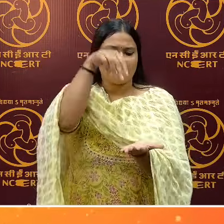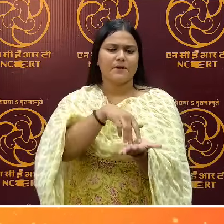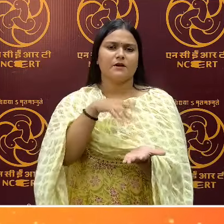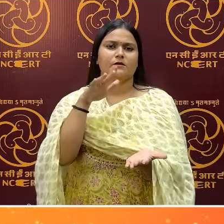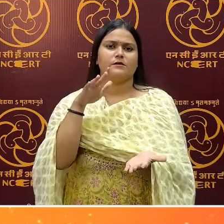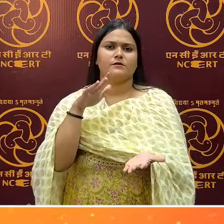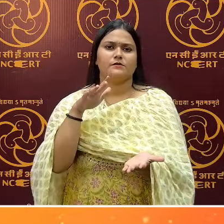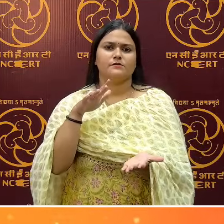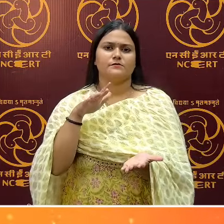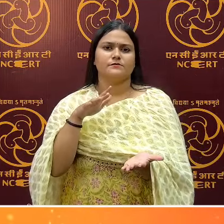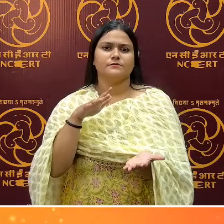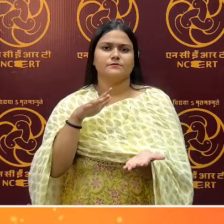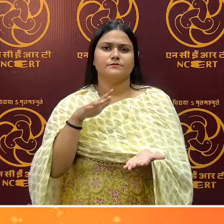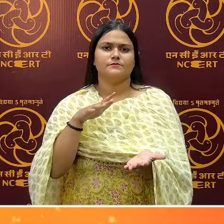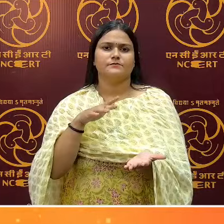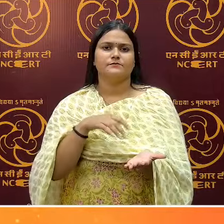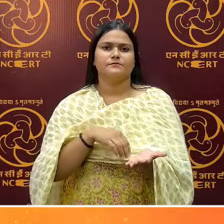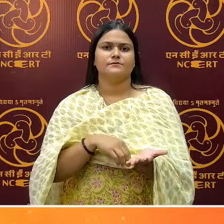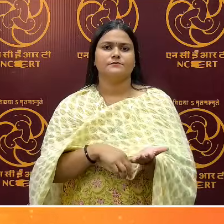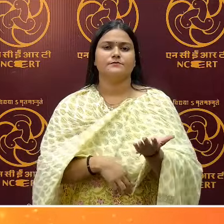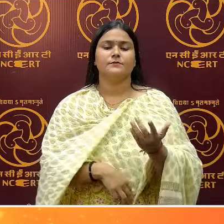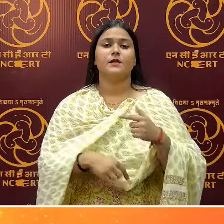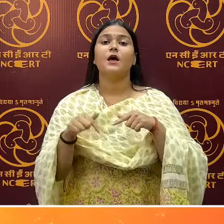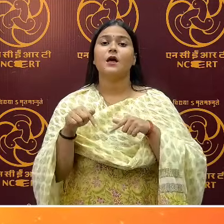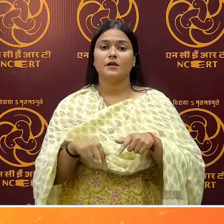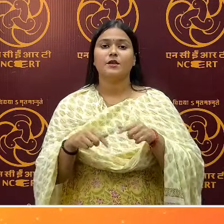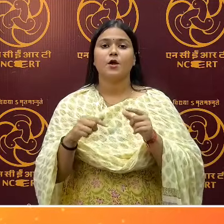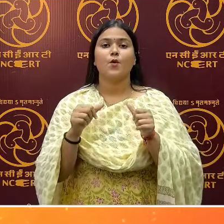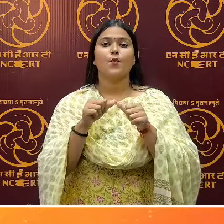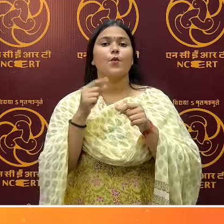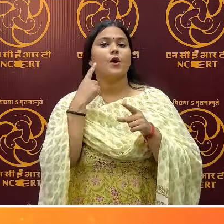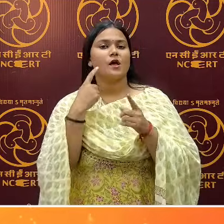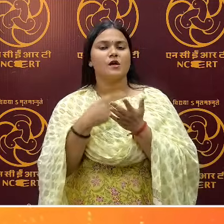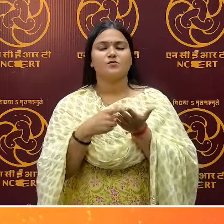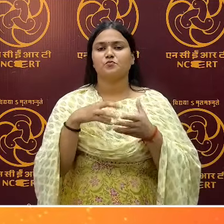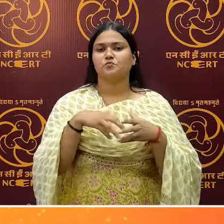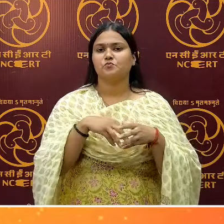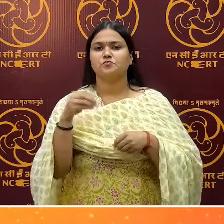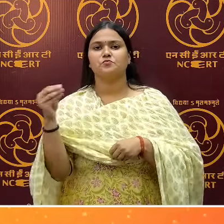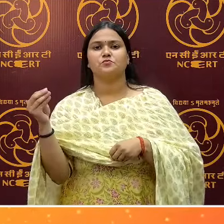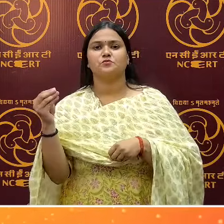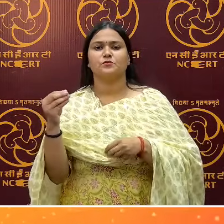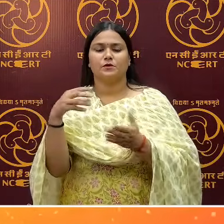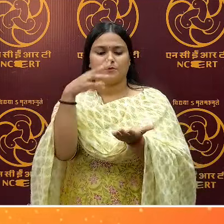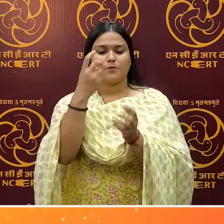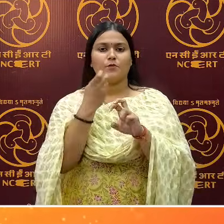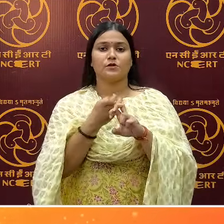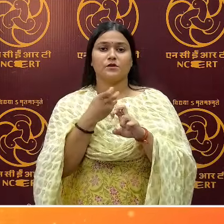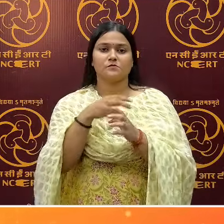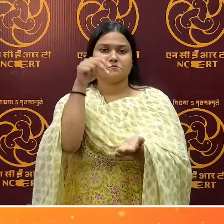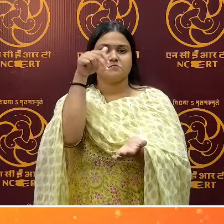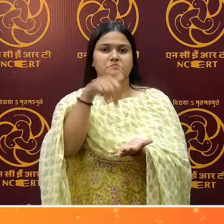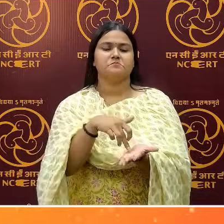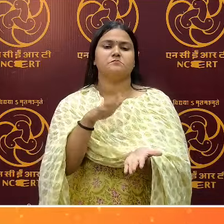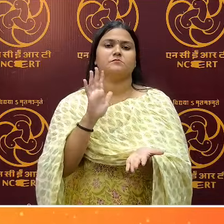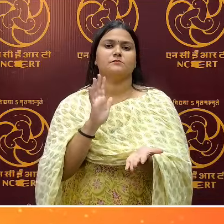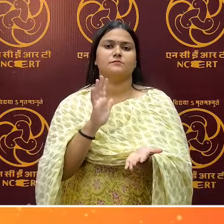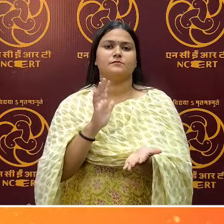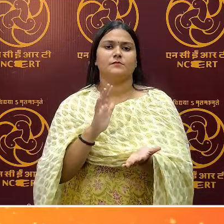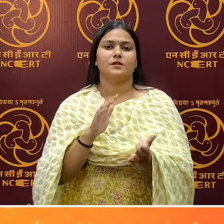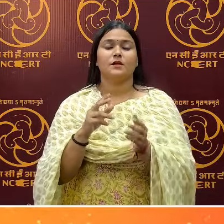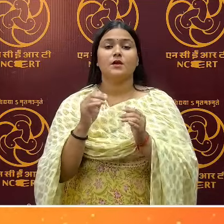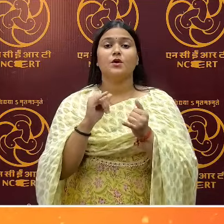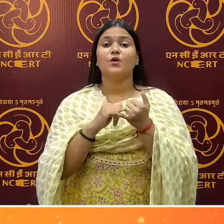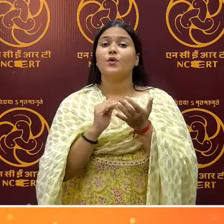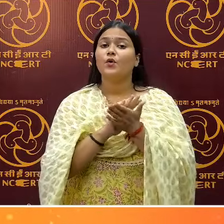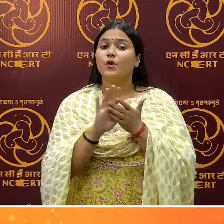also sank. Sank. So now the air is removed and the bowl has also gone down. Okay. So shape is